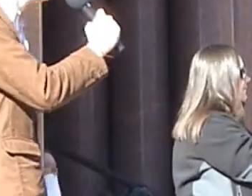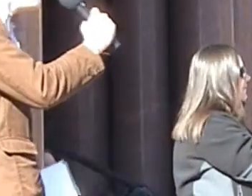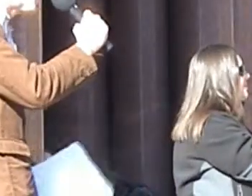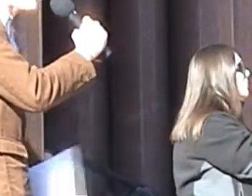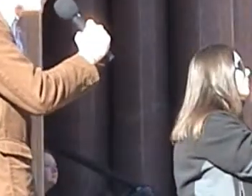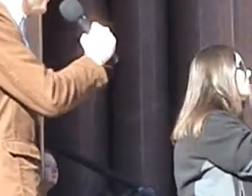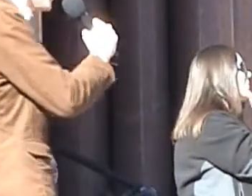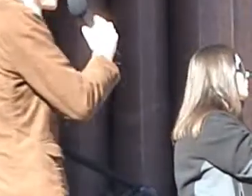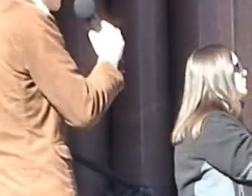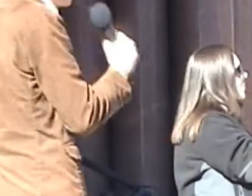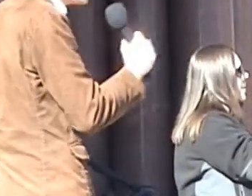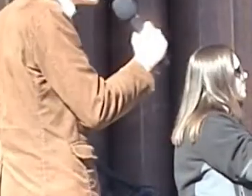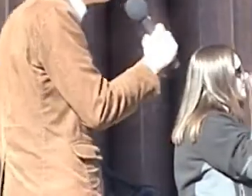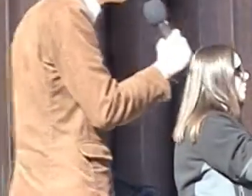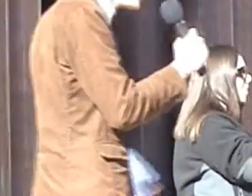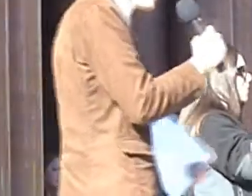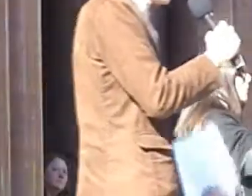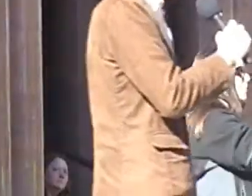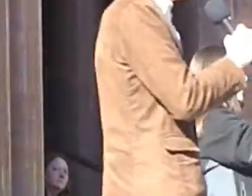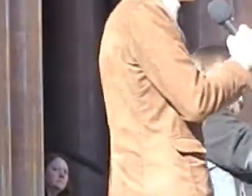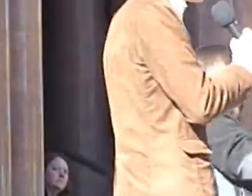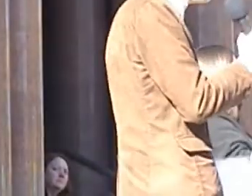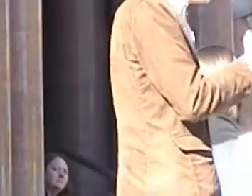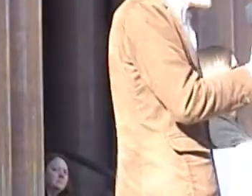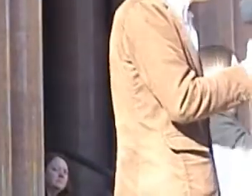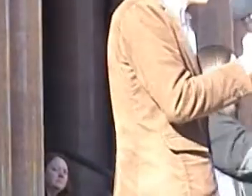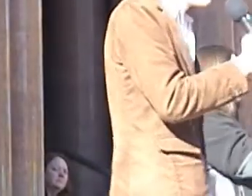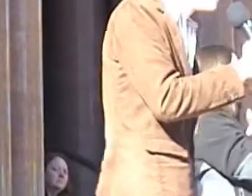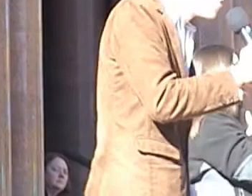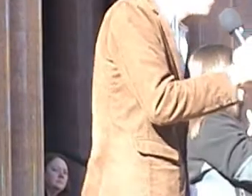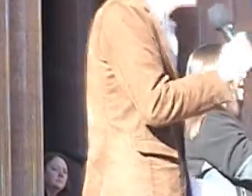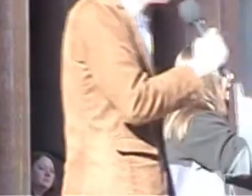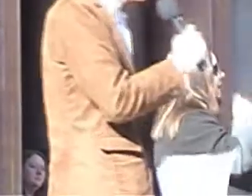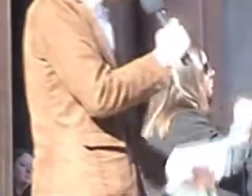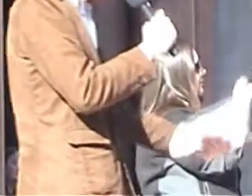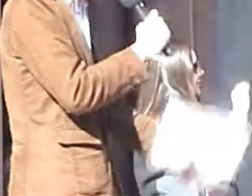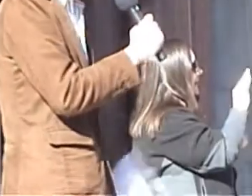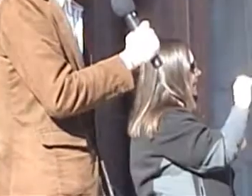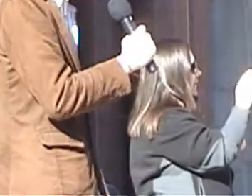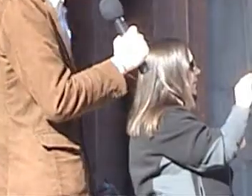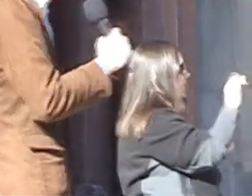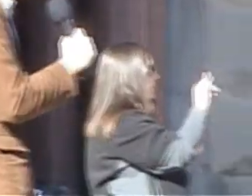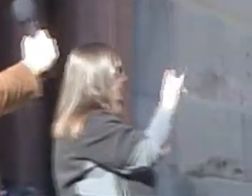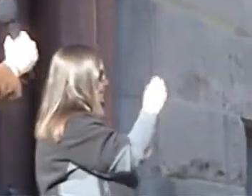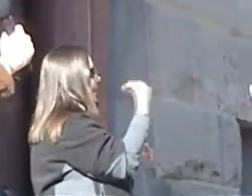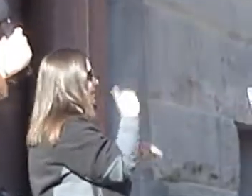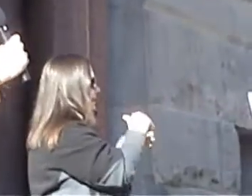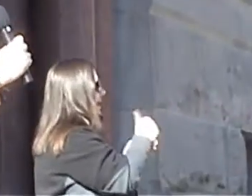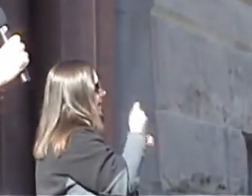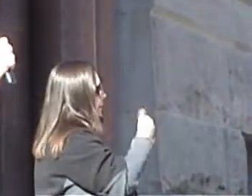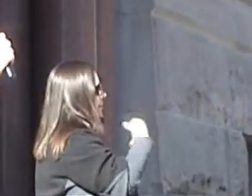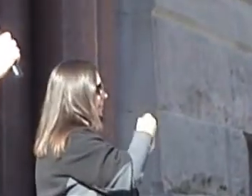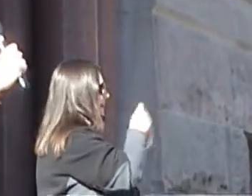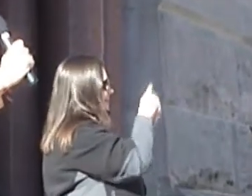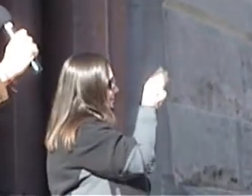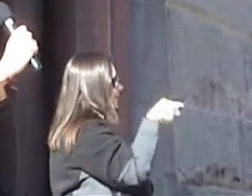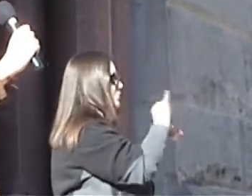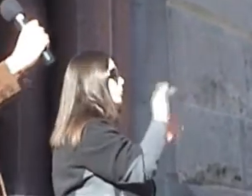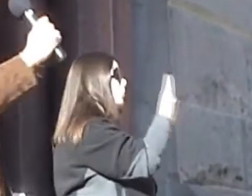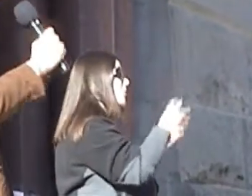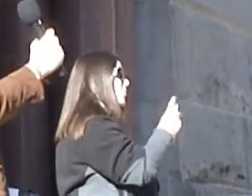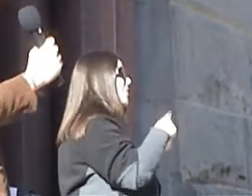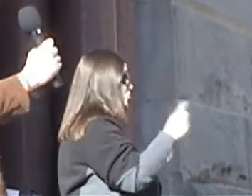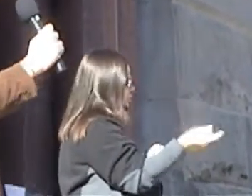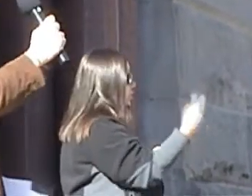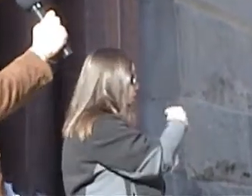And thank you so much for being here. I was actually at the Cafe Marmalade last night helping making signs too. It's a wonderful place. You should go